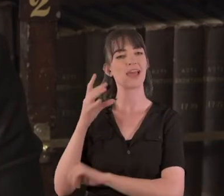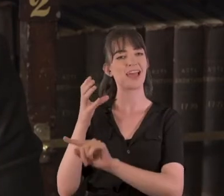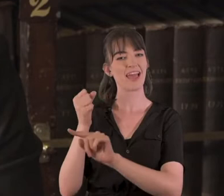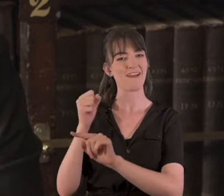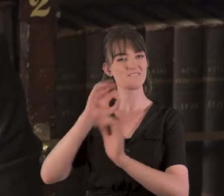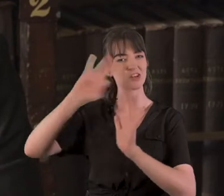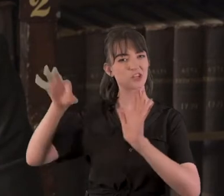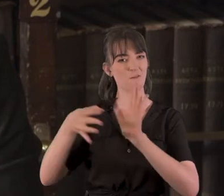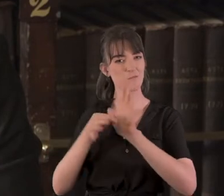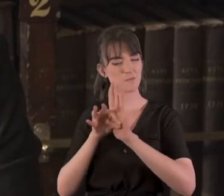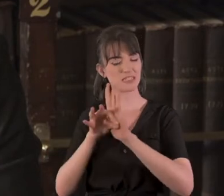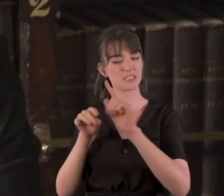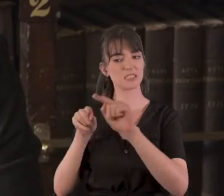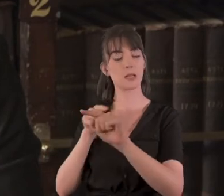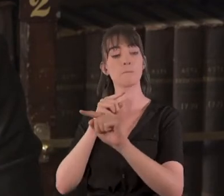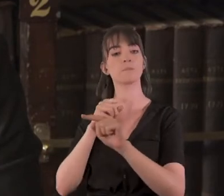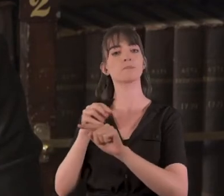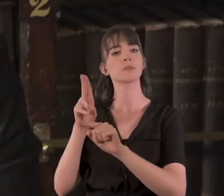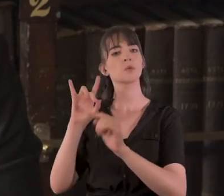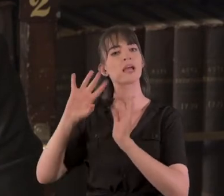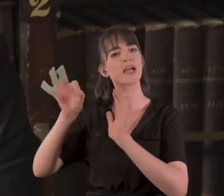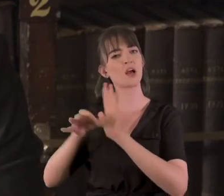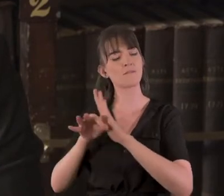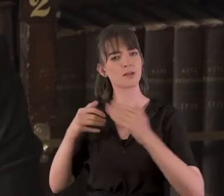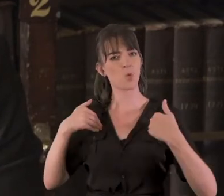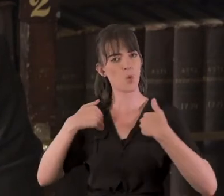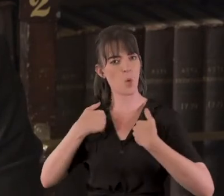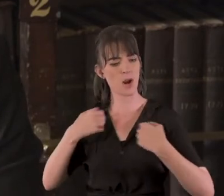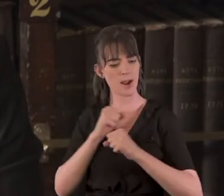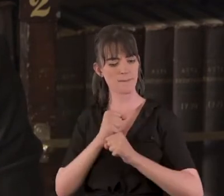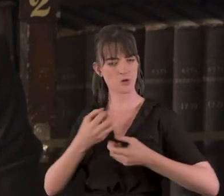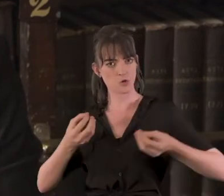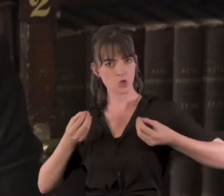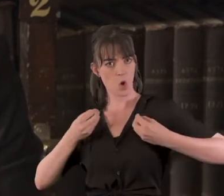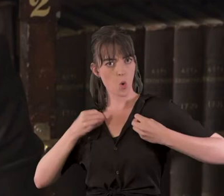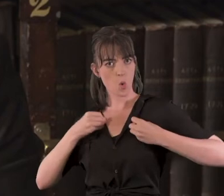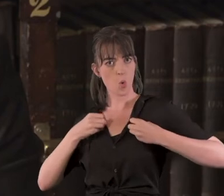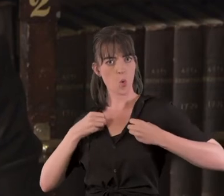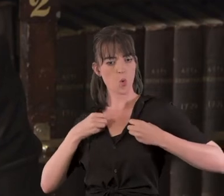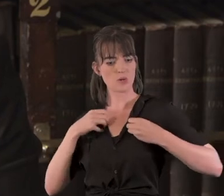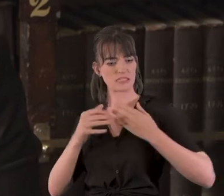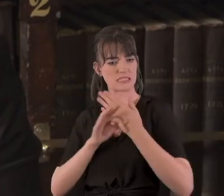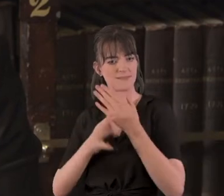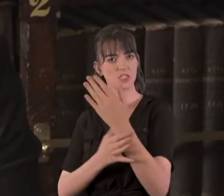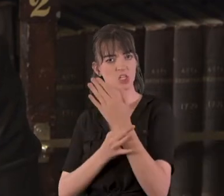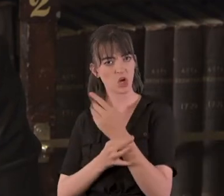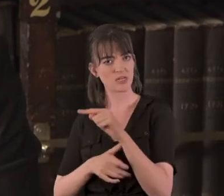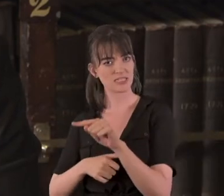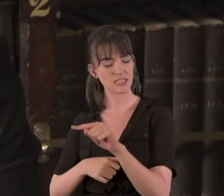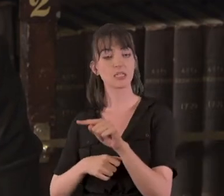the British government's concern for its own territorial security, because of course